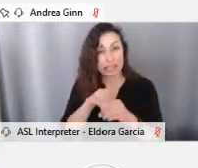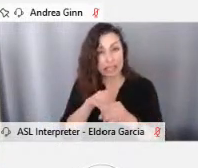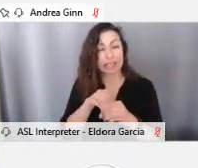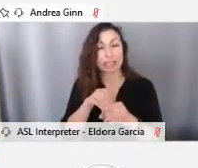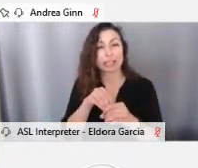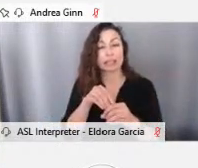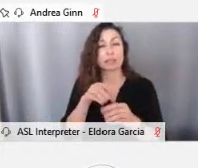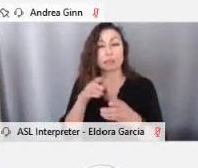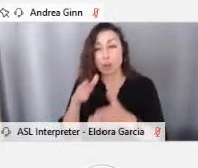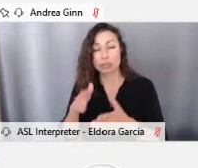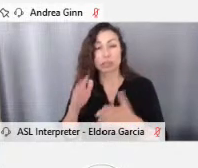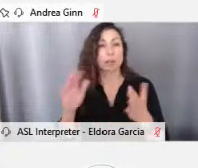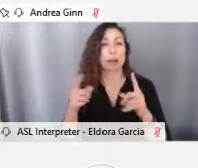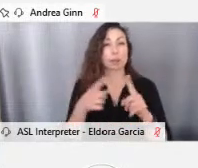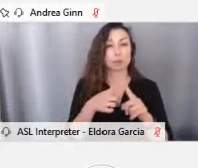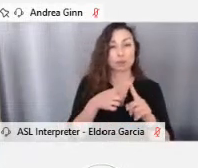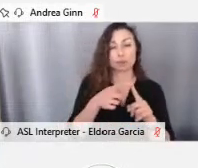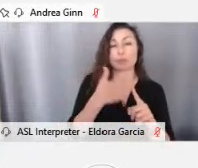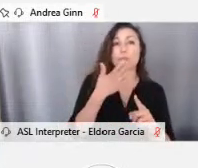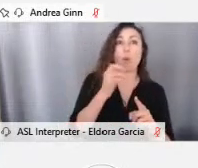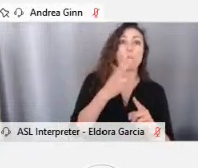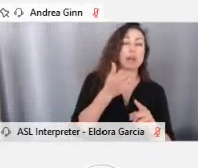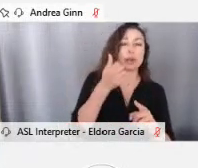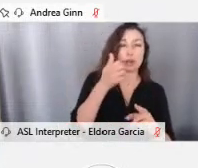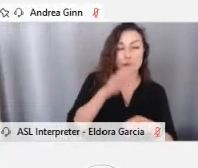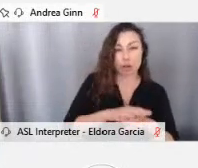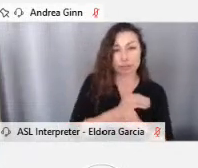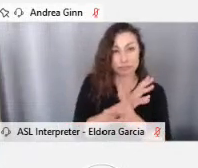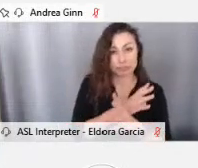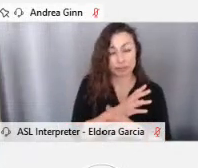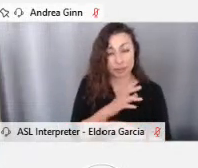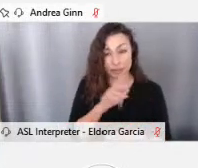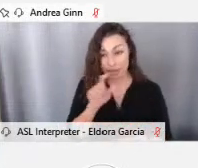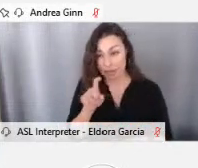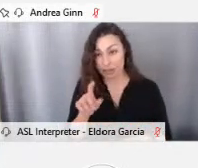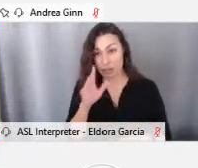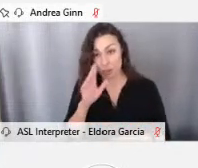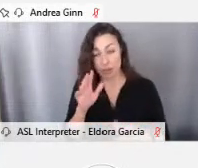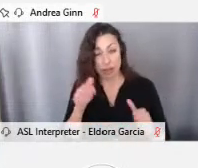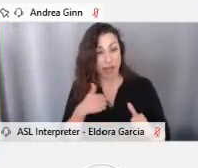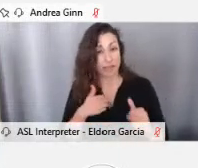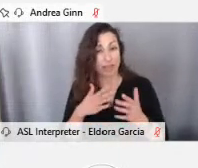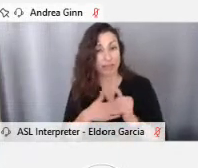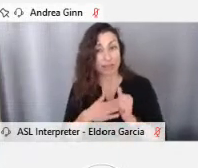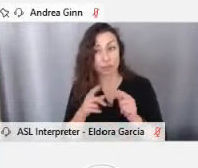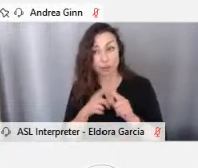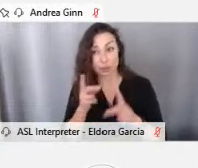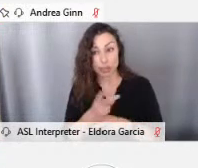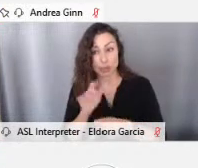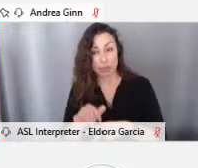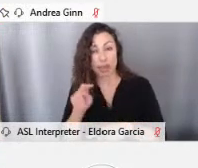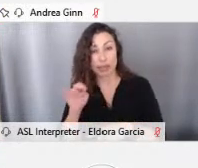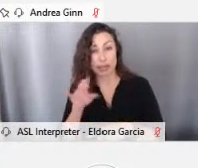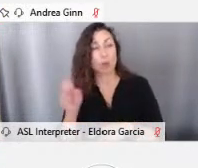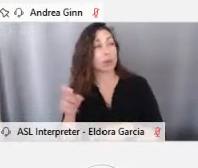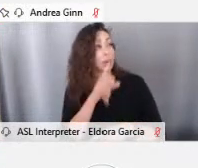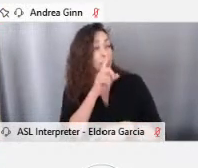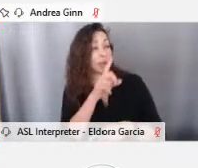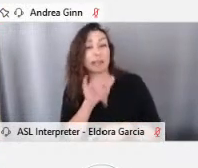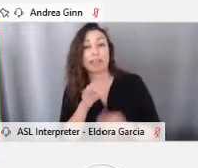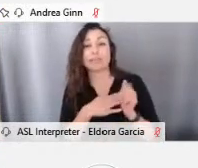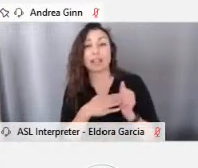the flexibility to keep this if we want to keep it? Yeah, the majority of this is actually at our